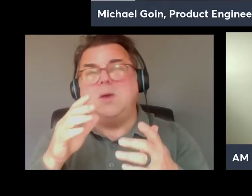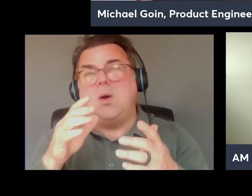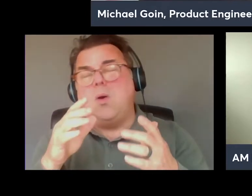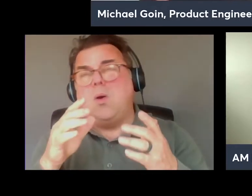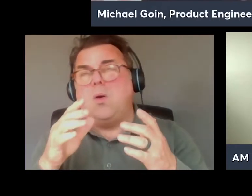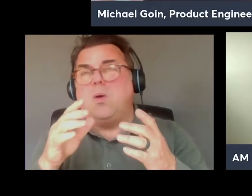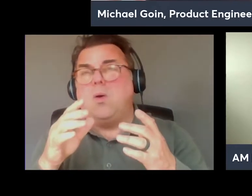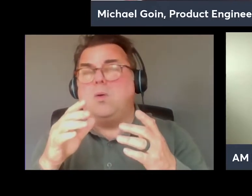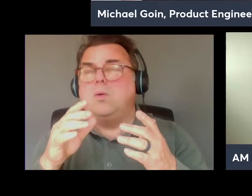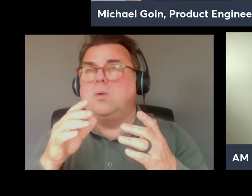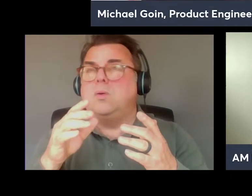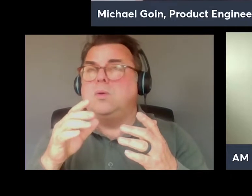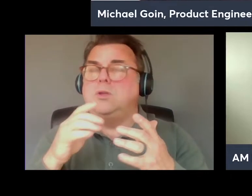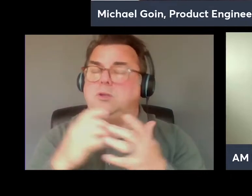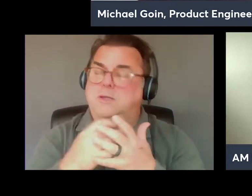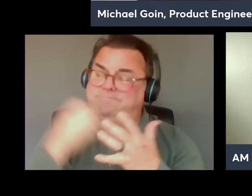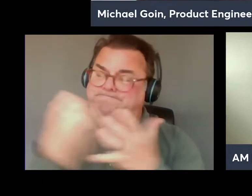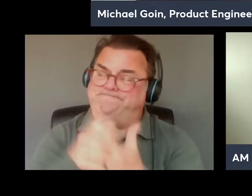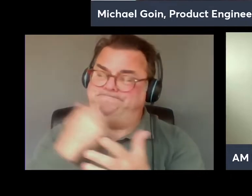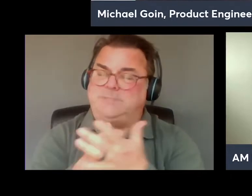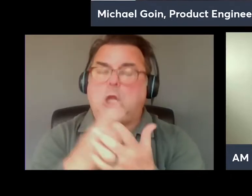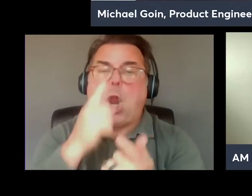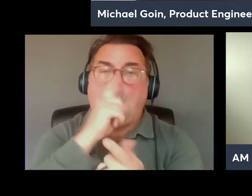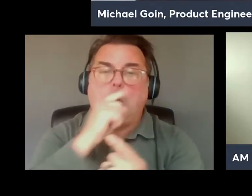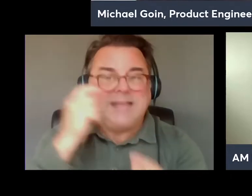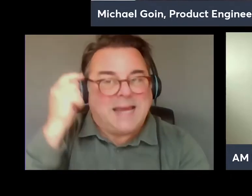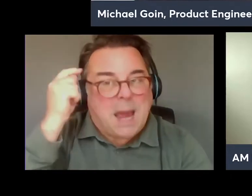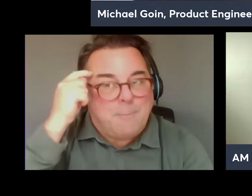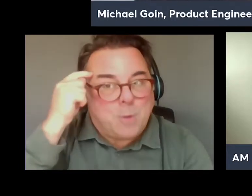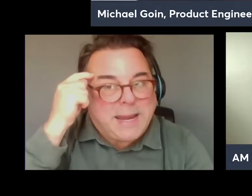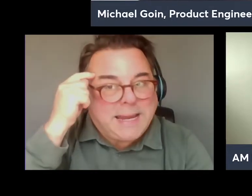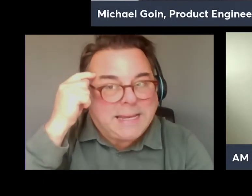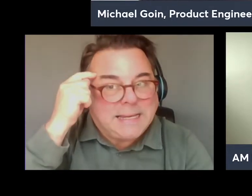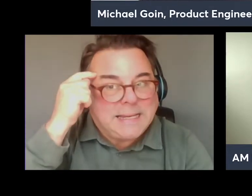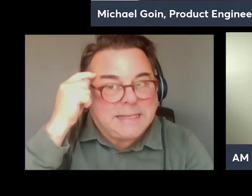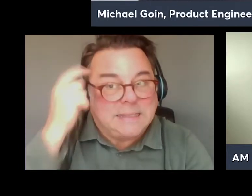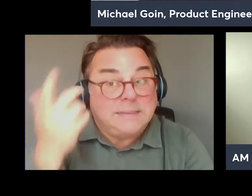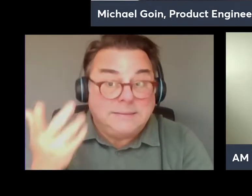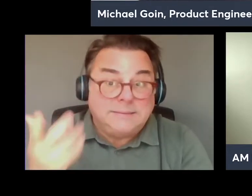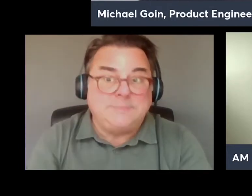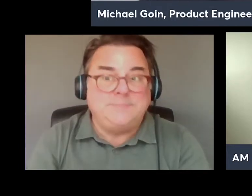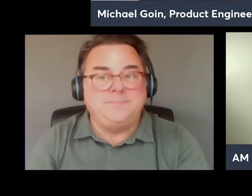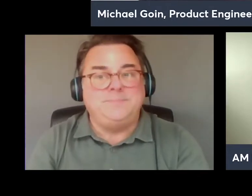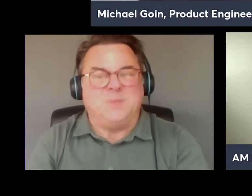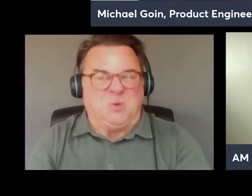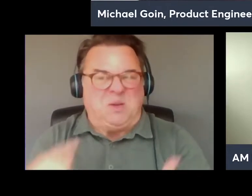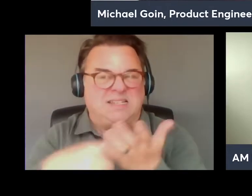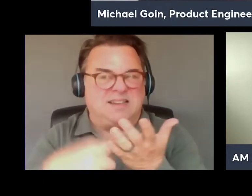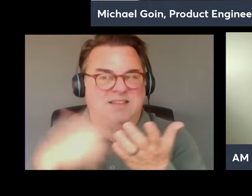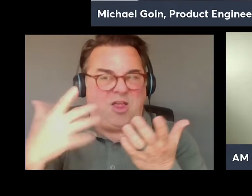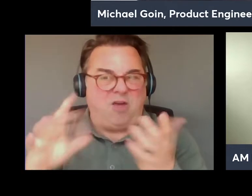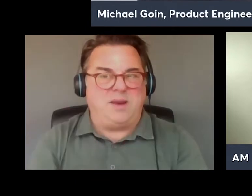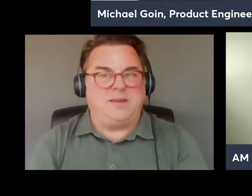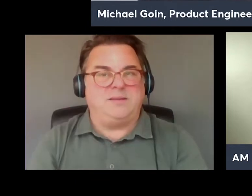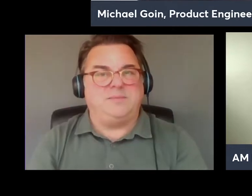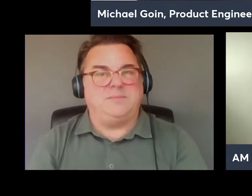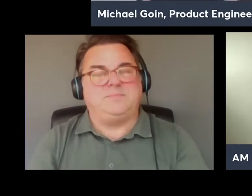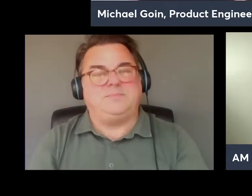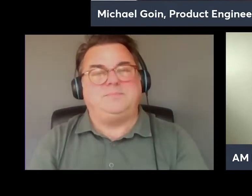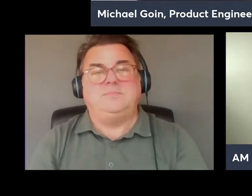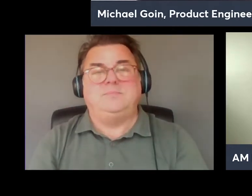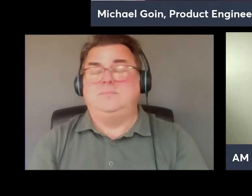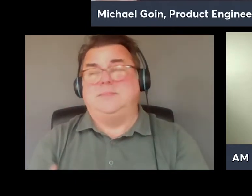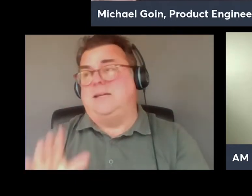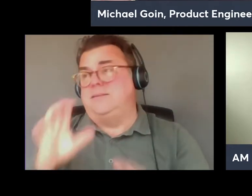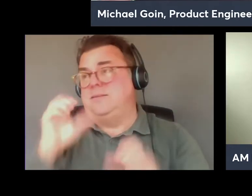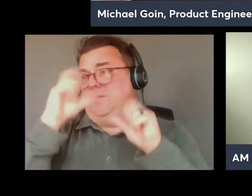sort of brain arrangement we talked about earlier, right? This is the wonder of CPUs.